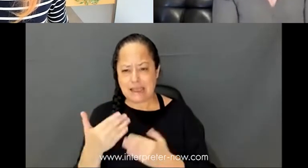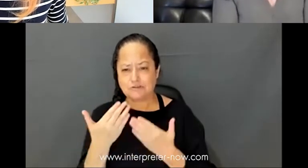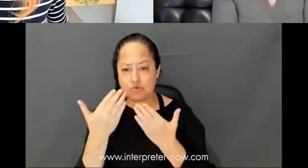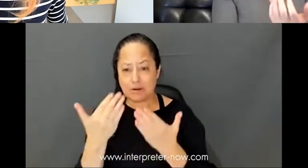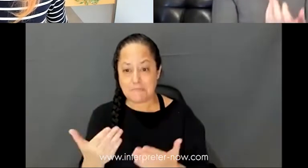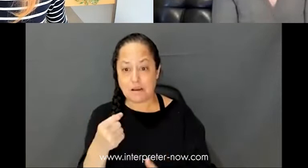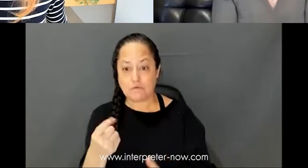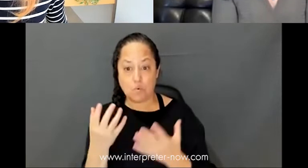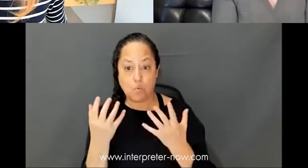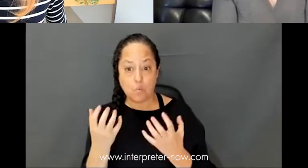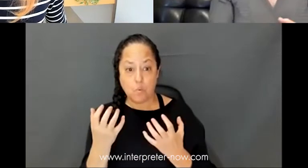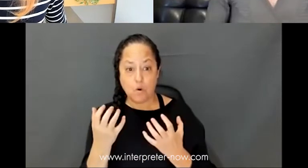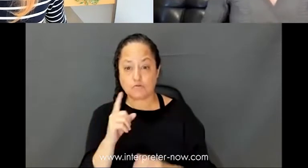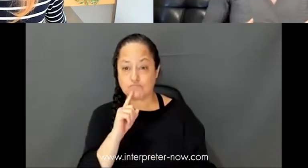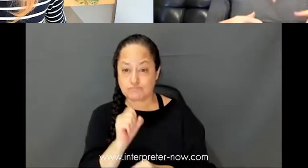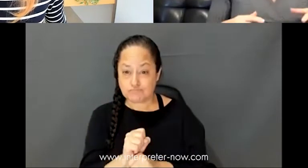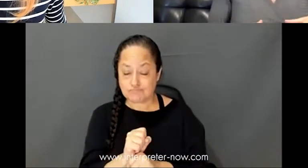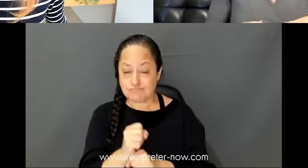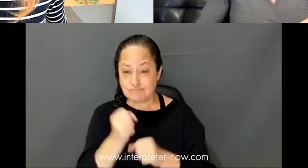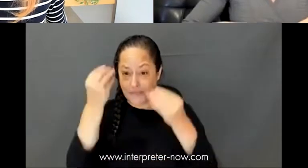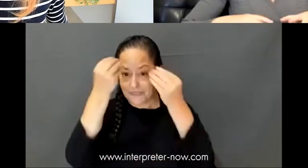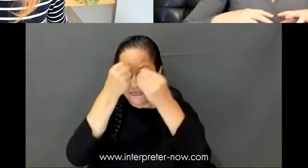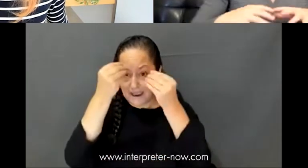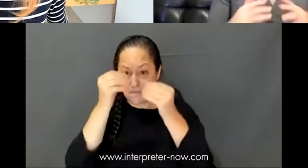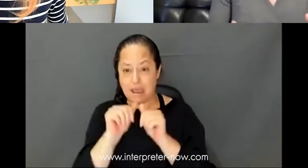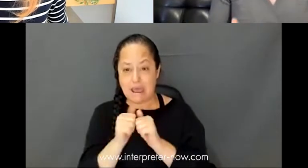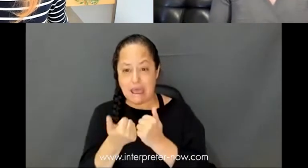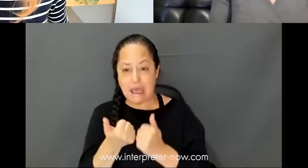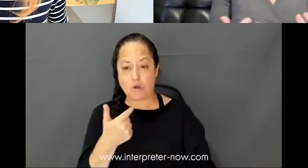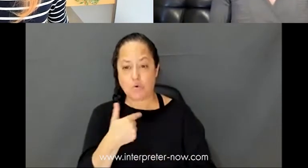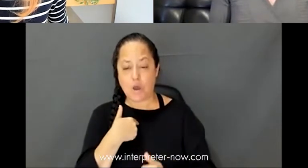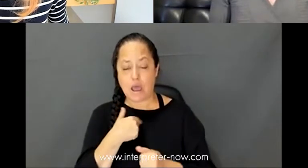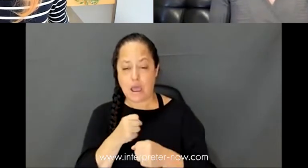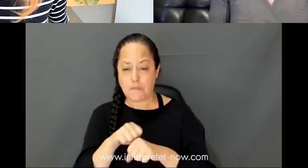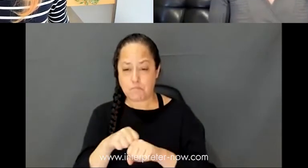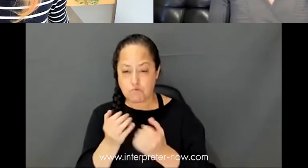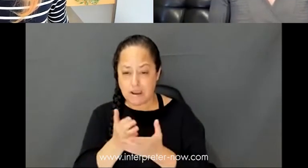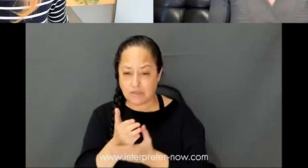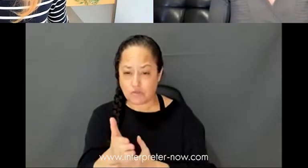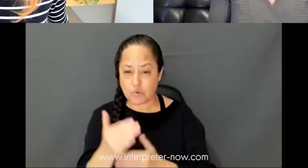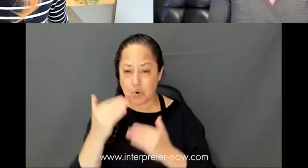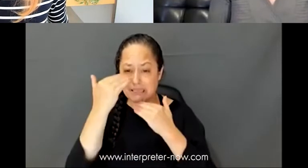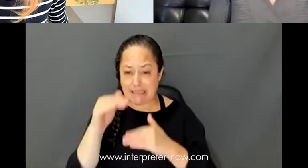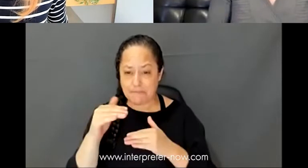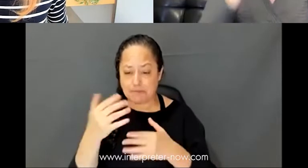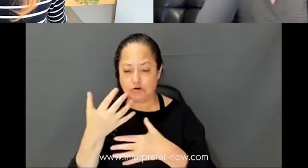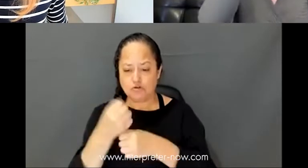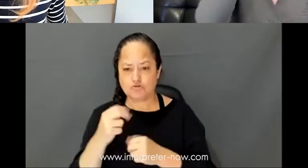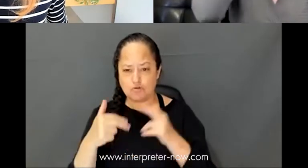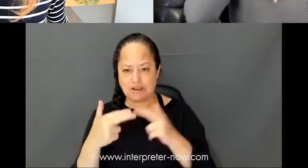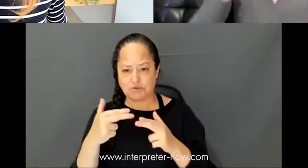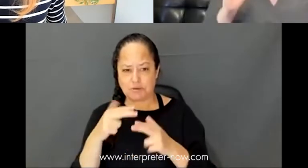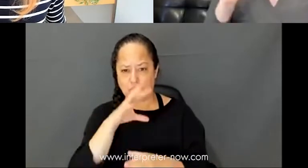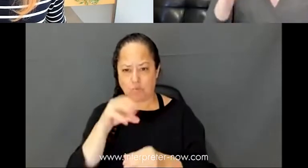want to really think about how do I break through some of the limitations in trust building within my